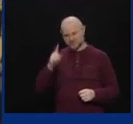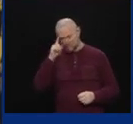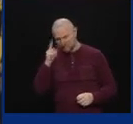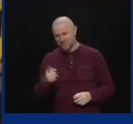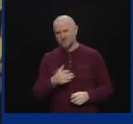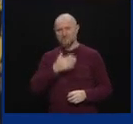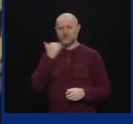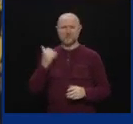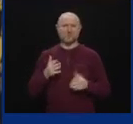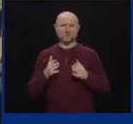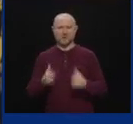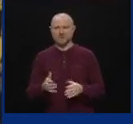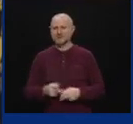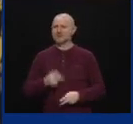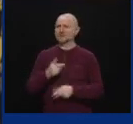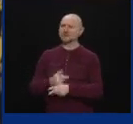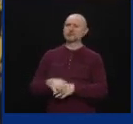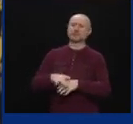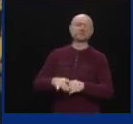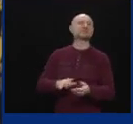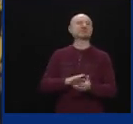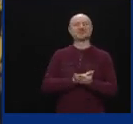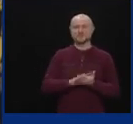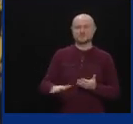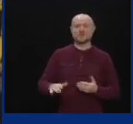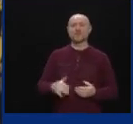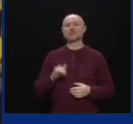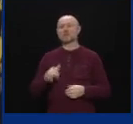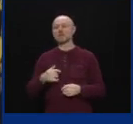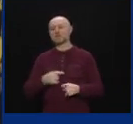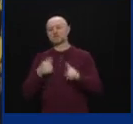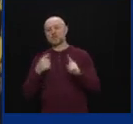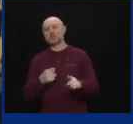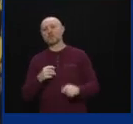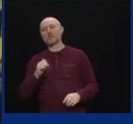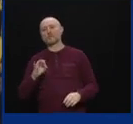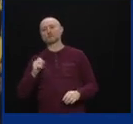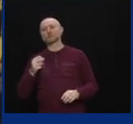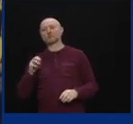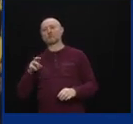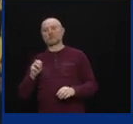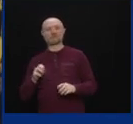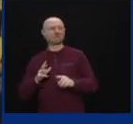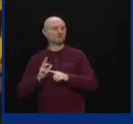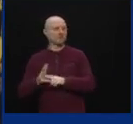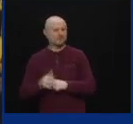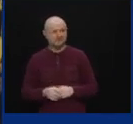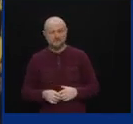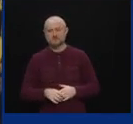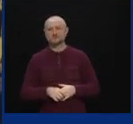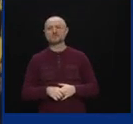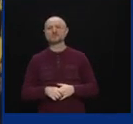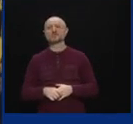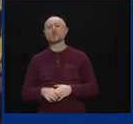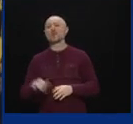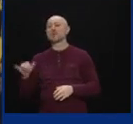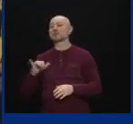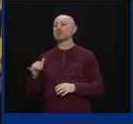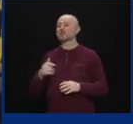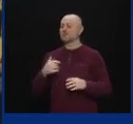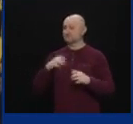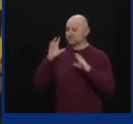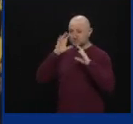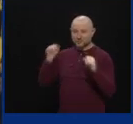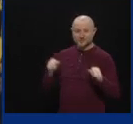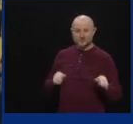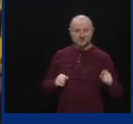ways. And that's what offshore wind is all about. And what is so fabulous is that we have a president who knows this